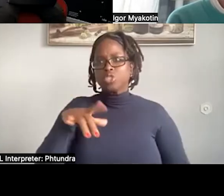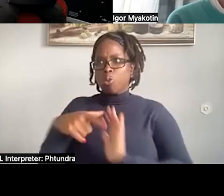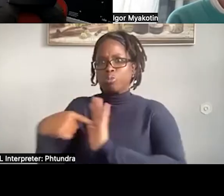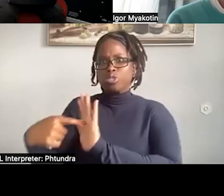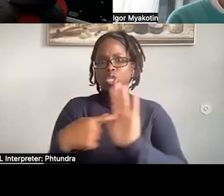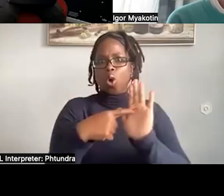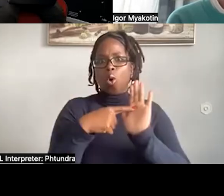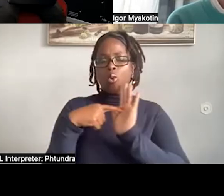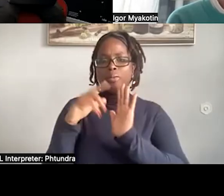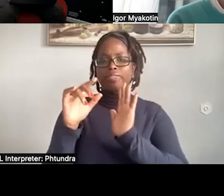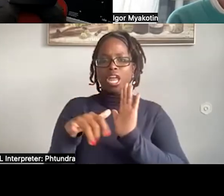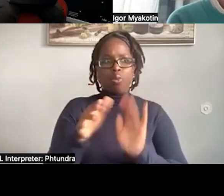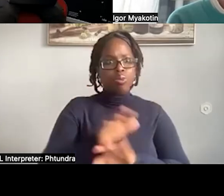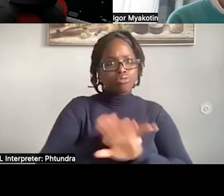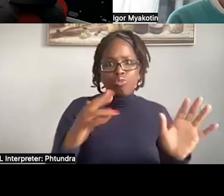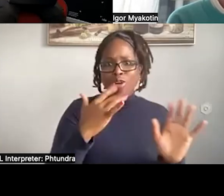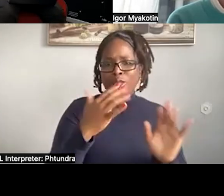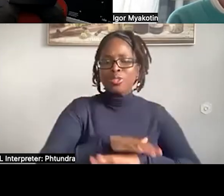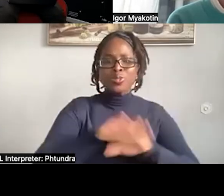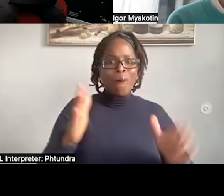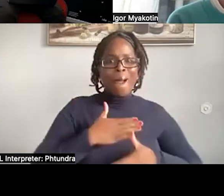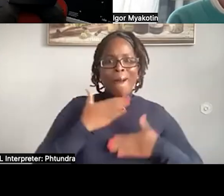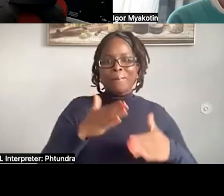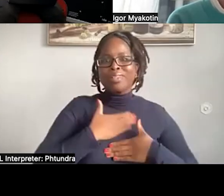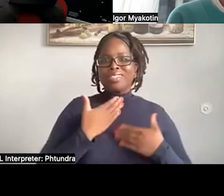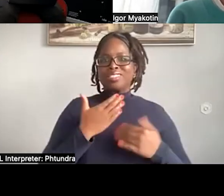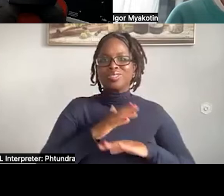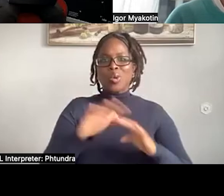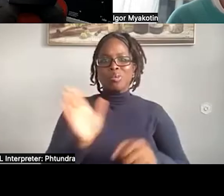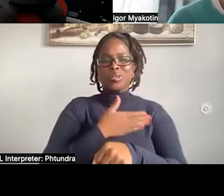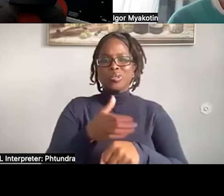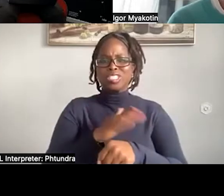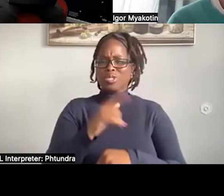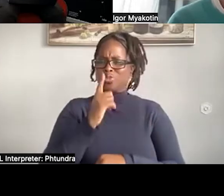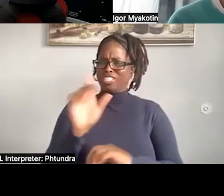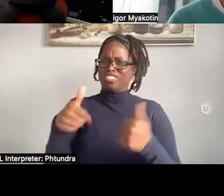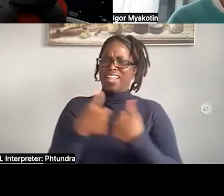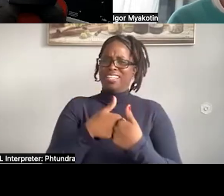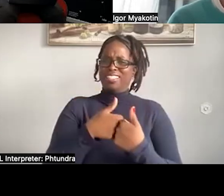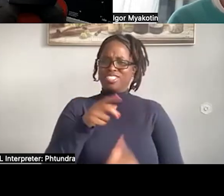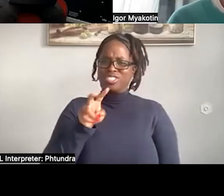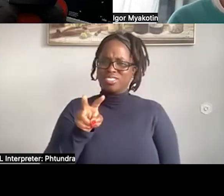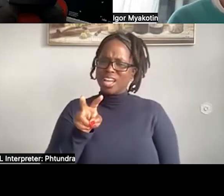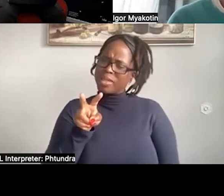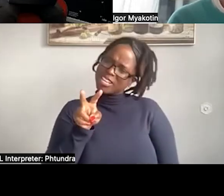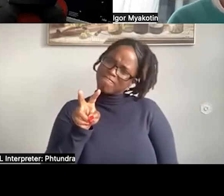And it was very difficult to make accept to the founders of the film